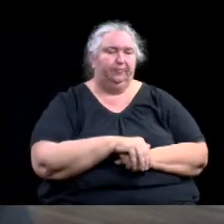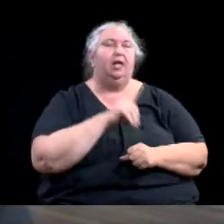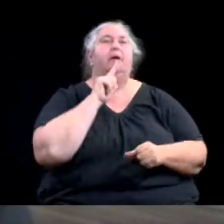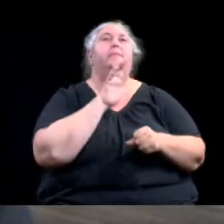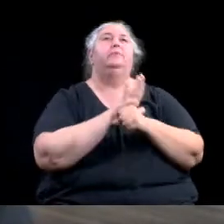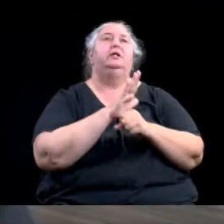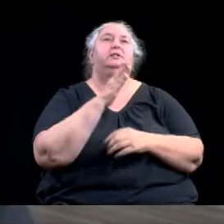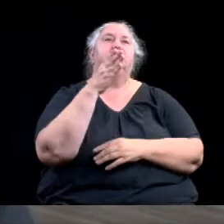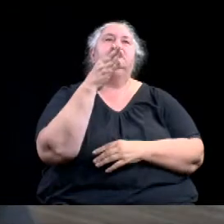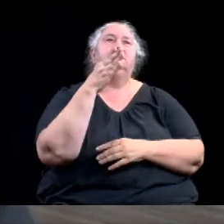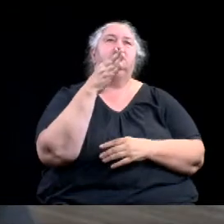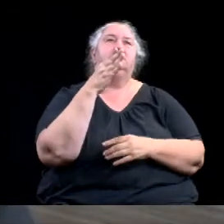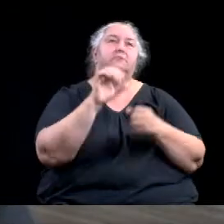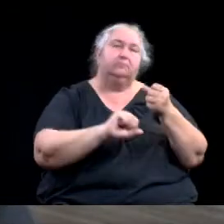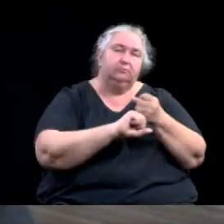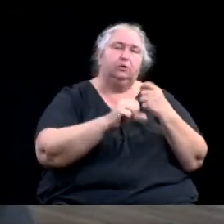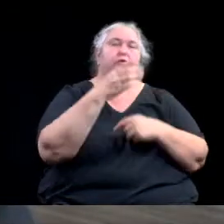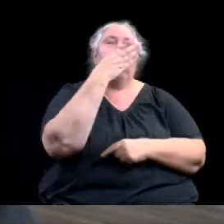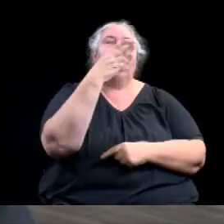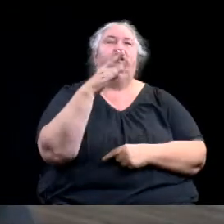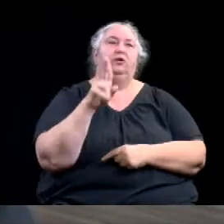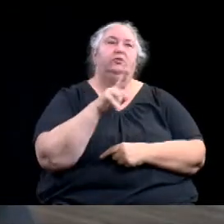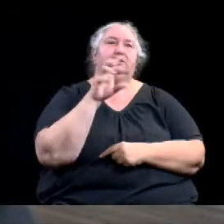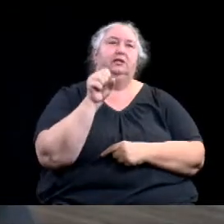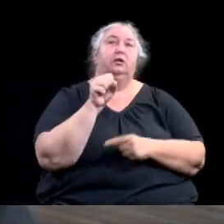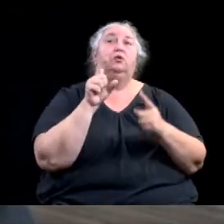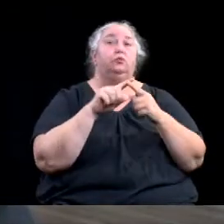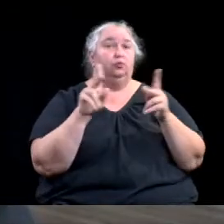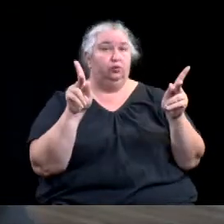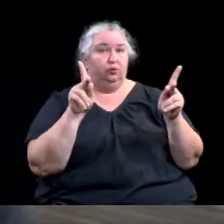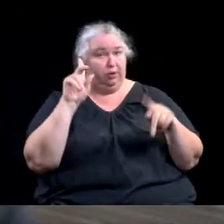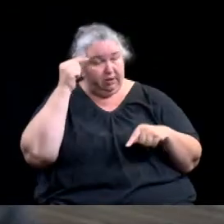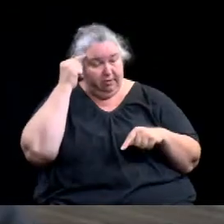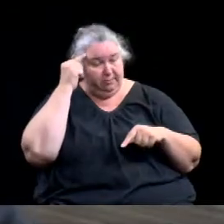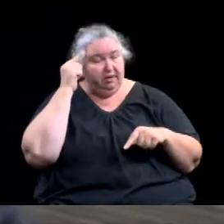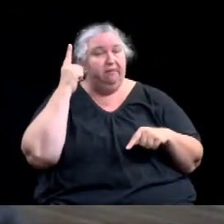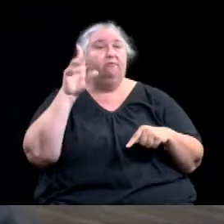God, indivisible, with liberty and justice for all.